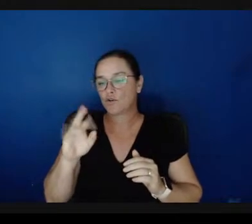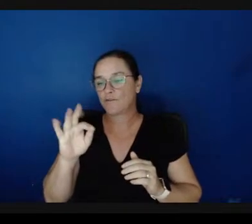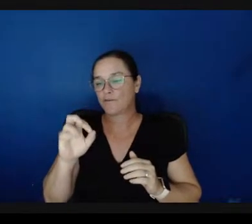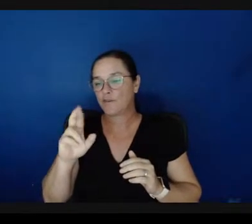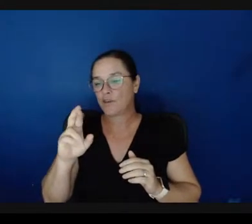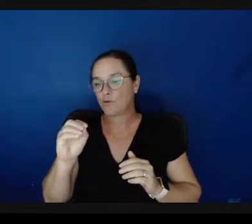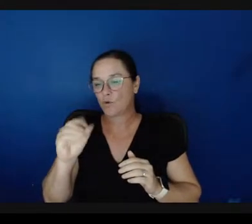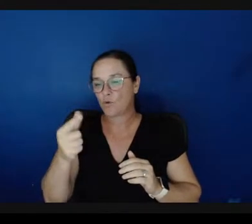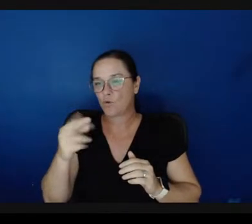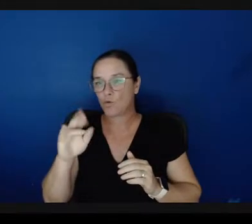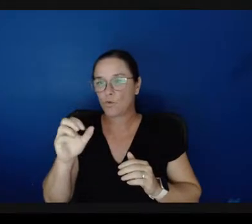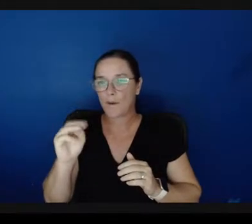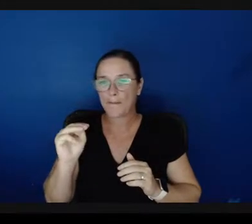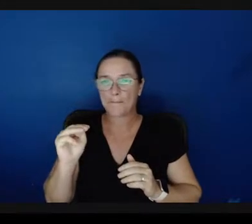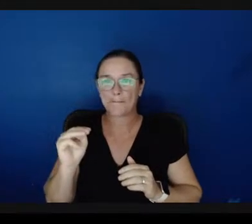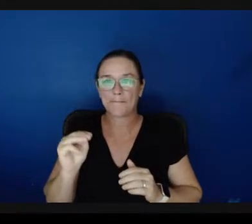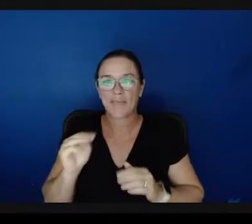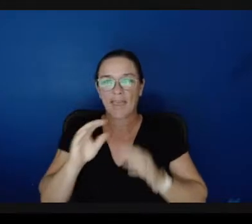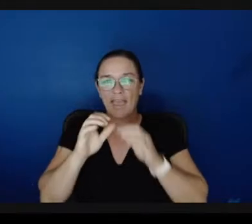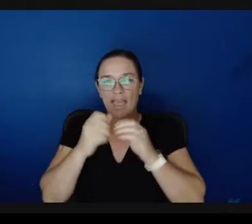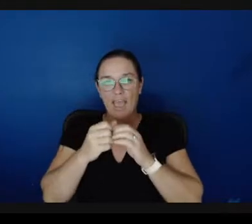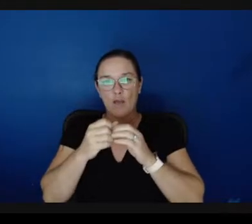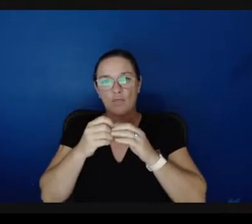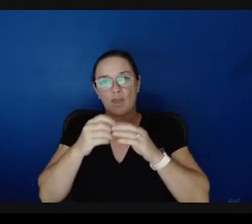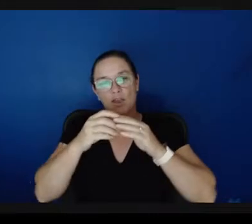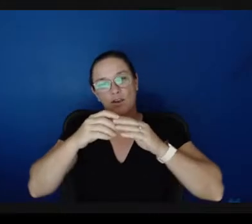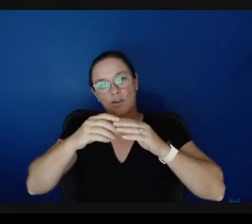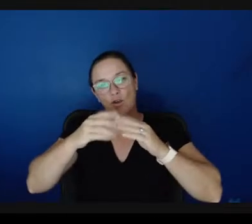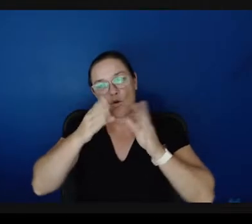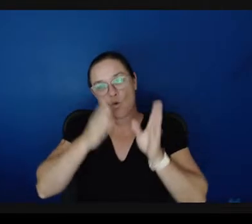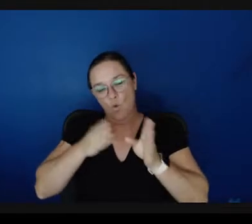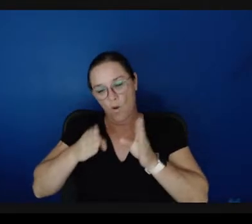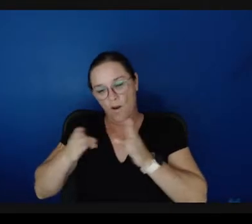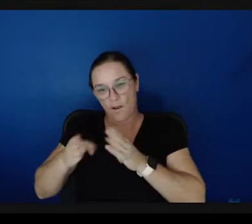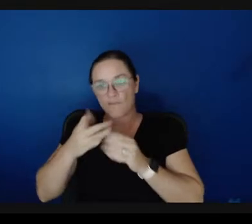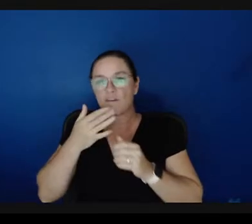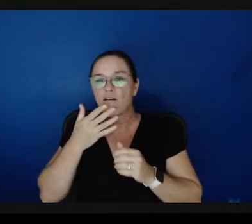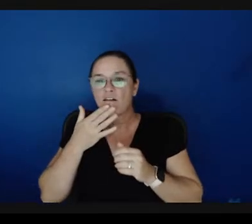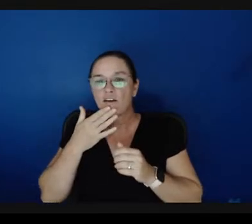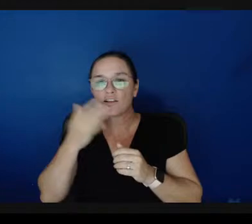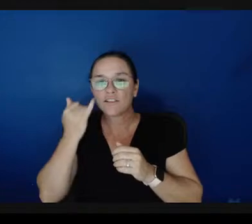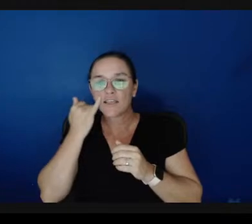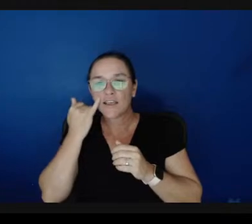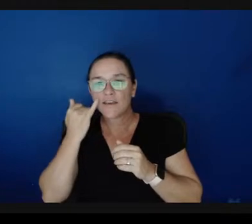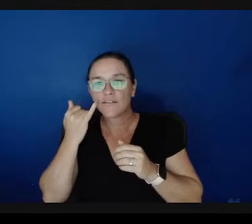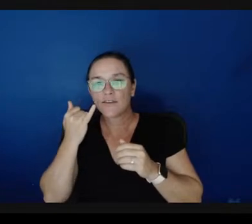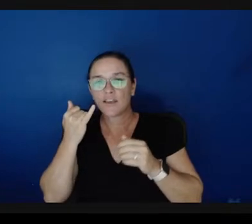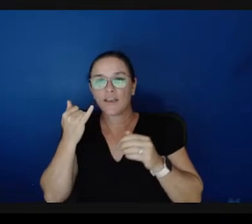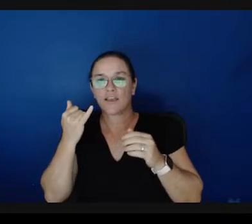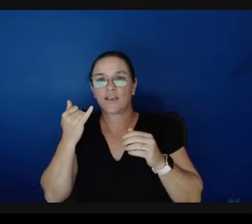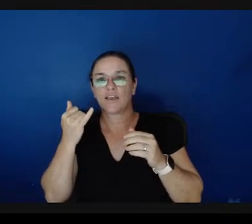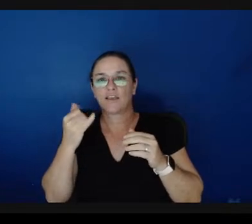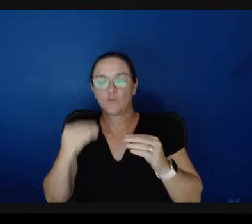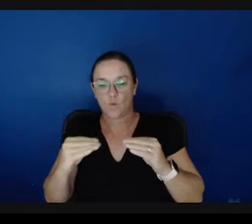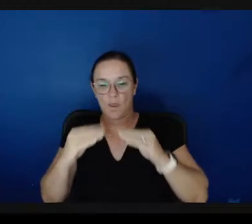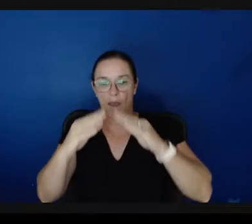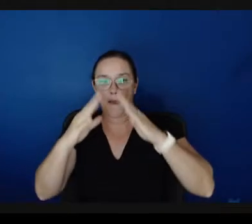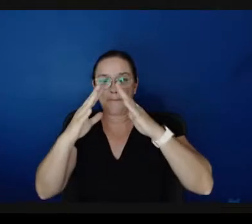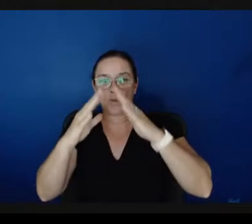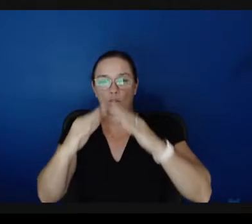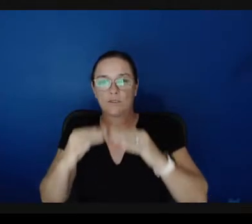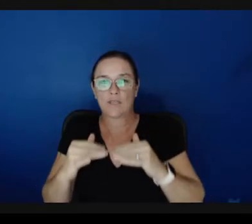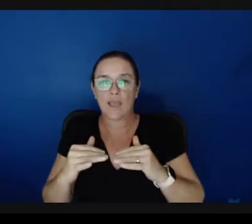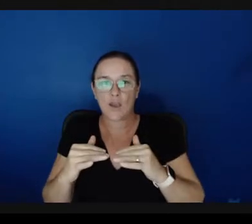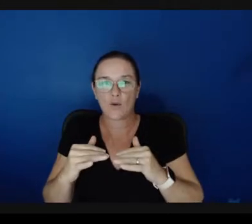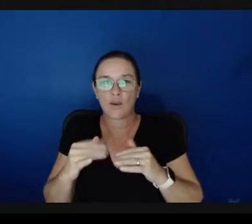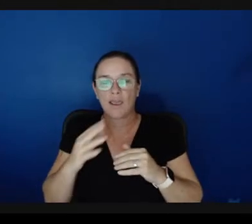actual order of the colors indicating the sequence towards or away, you also have this offset view depending on which way the